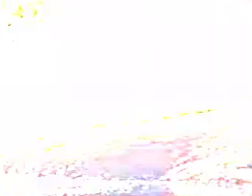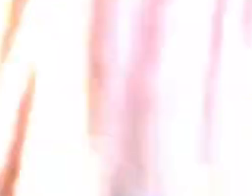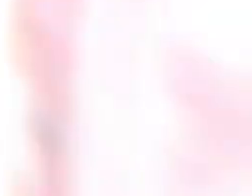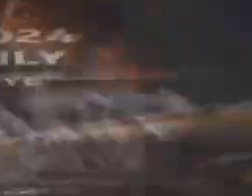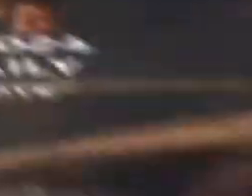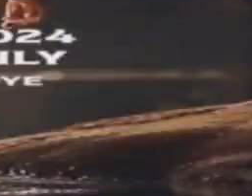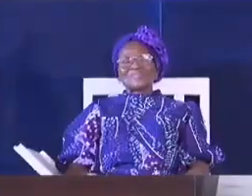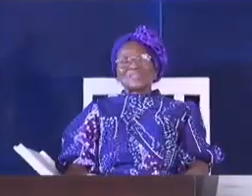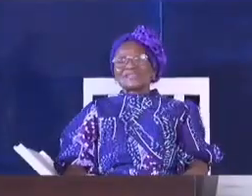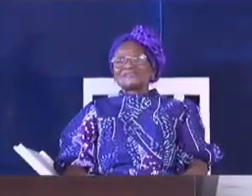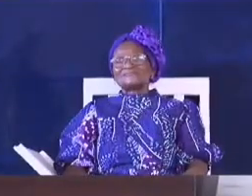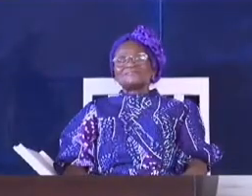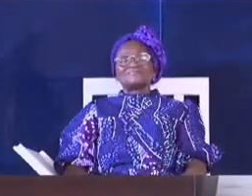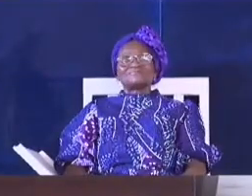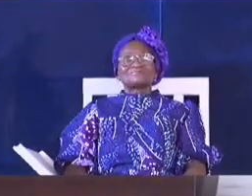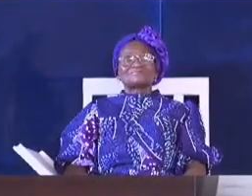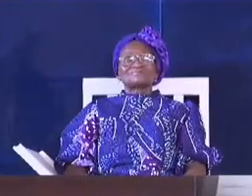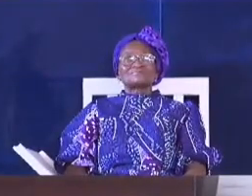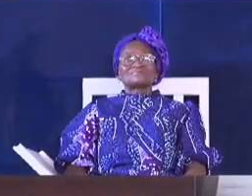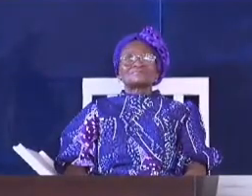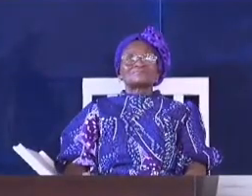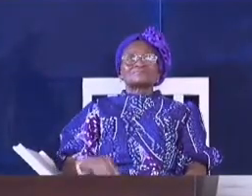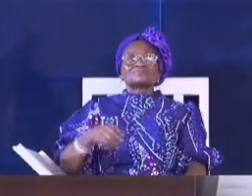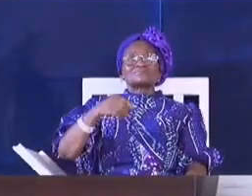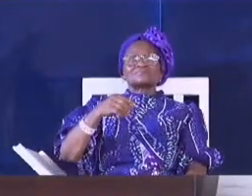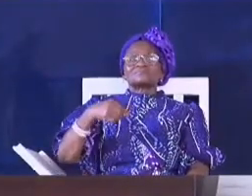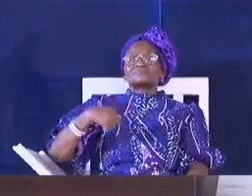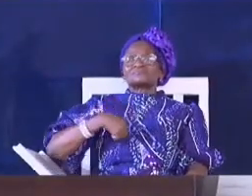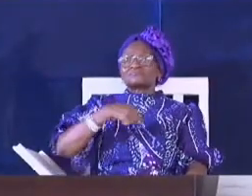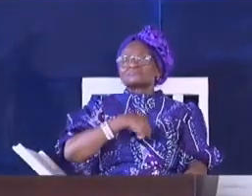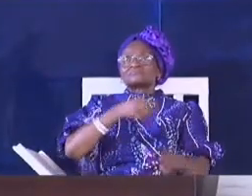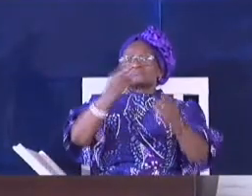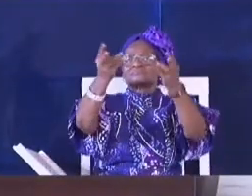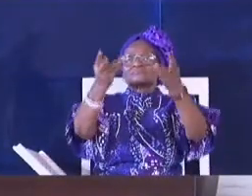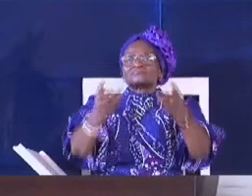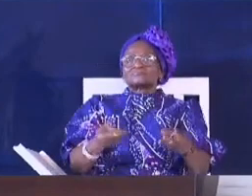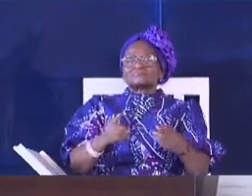Amen. We want to pray now.